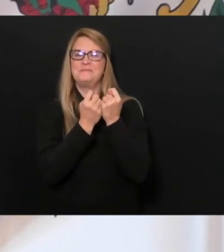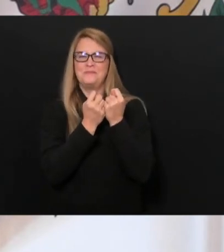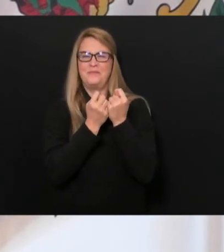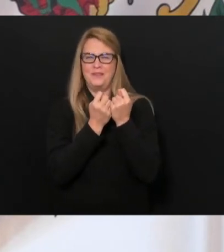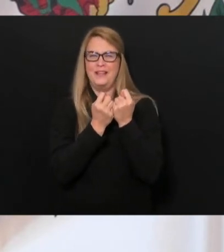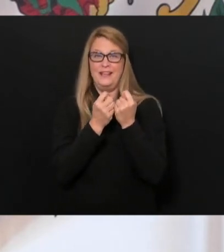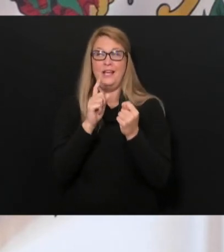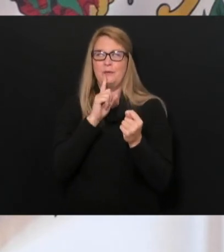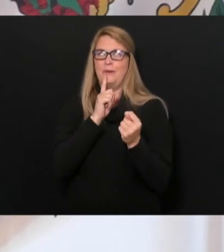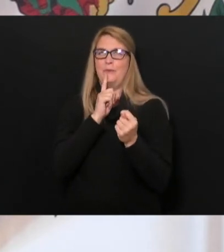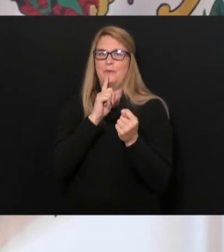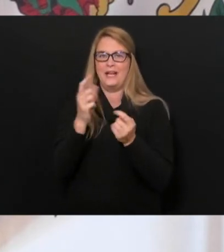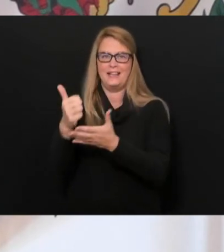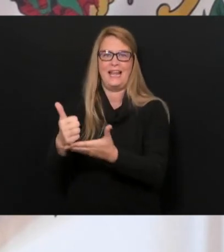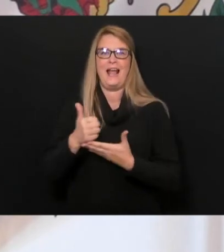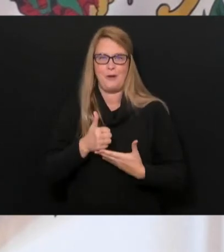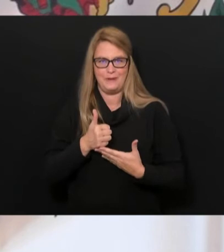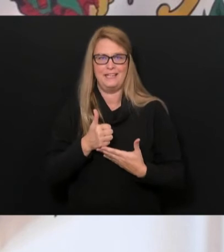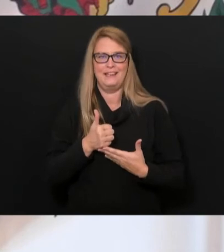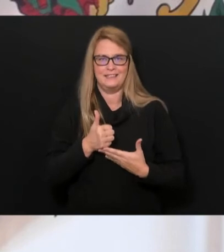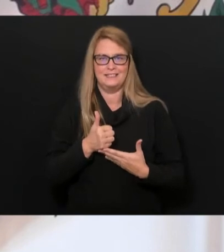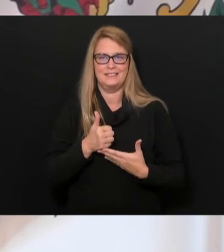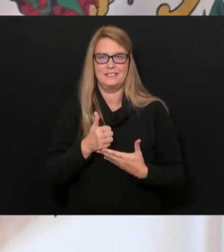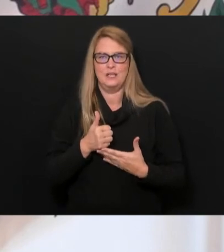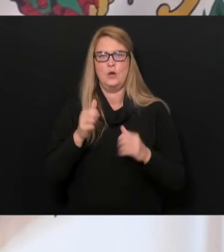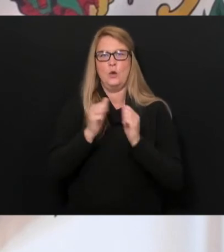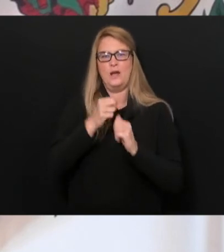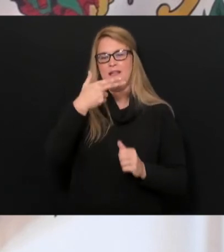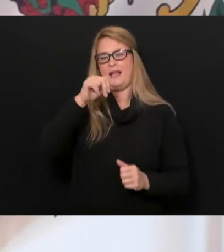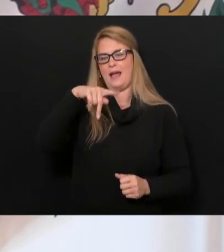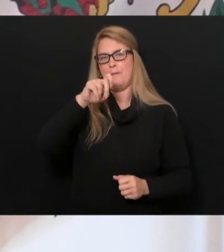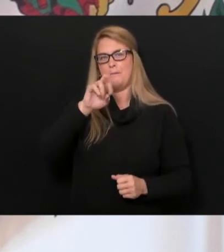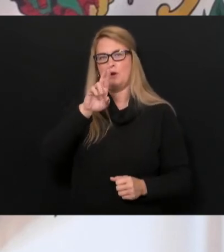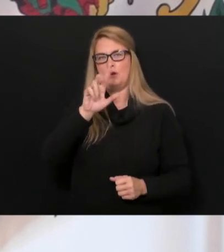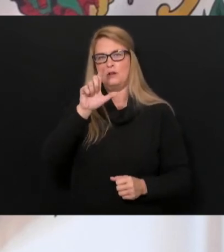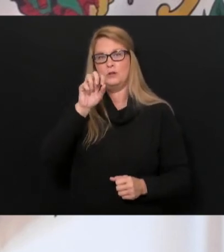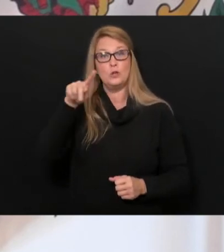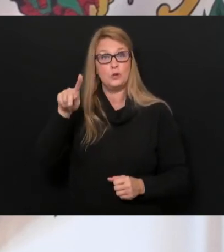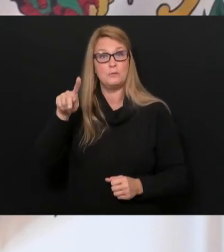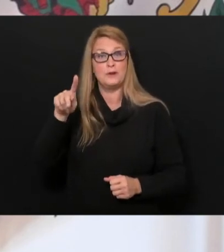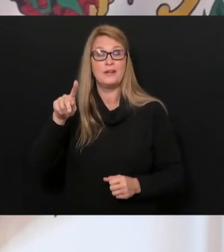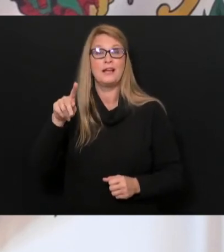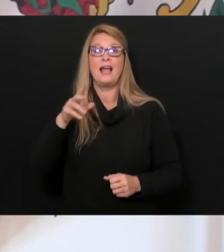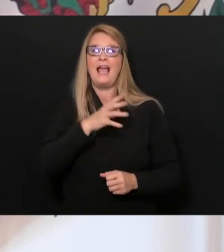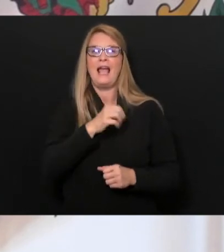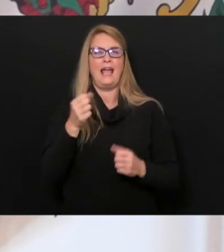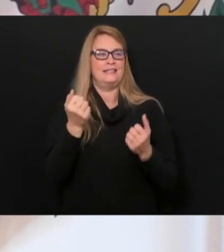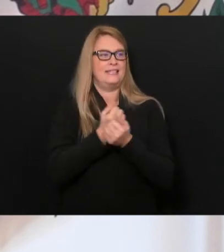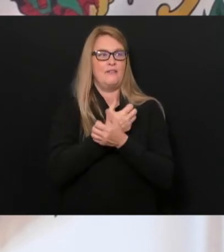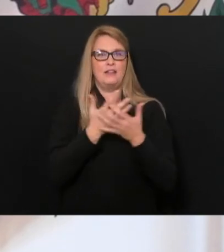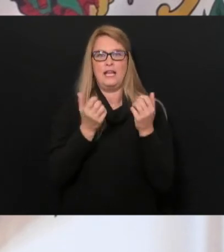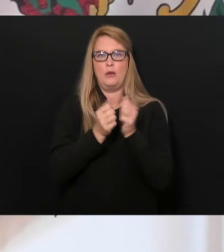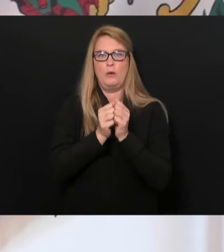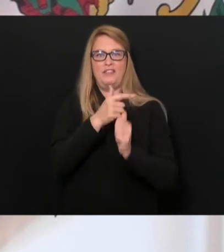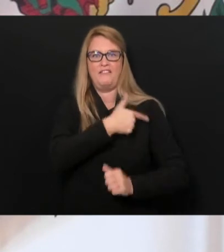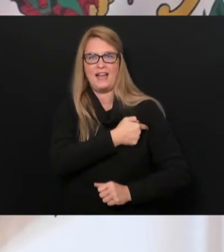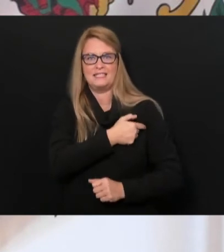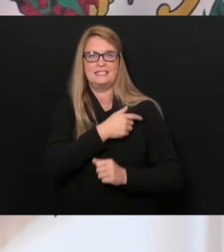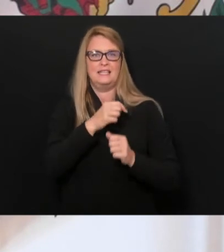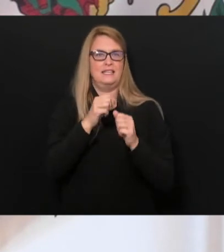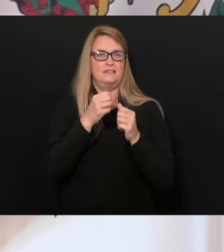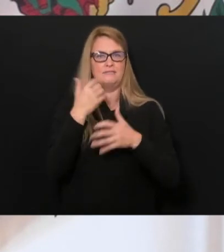to be really, really helping us and dialed in with Hyperloop. And not only this, he's still right dead on top of all this vaccine and all the